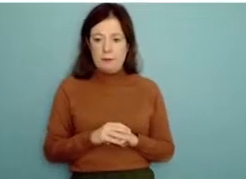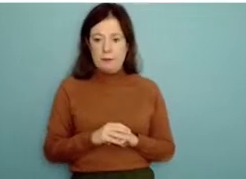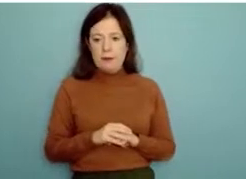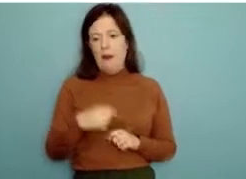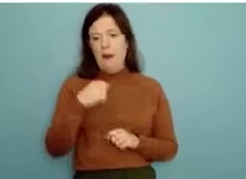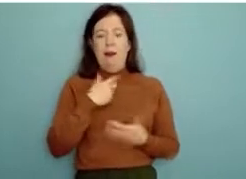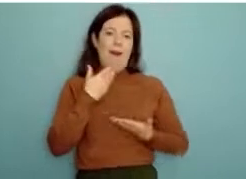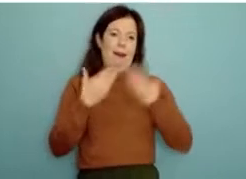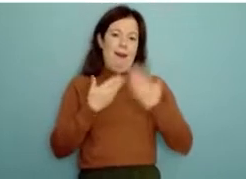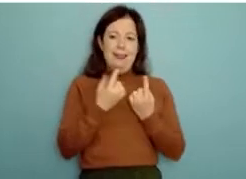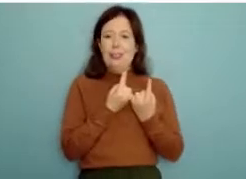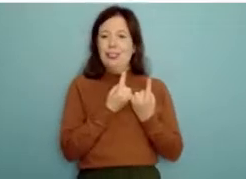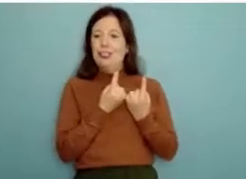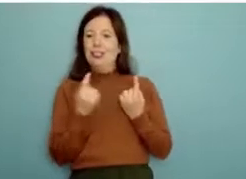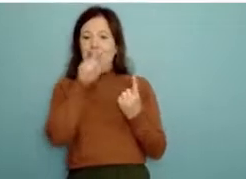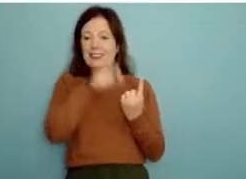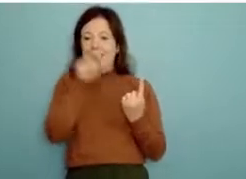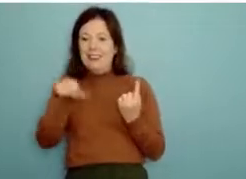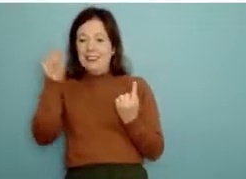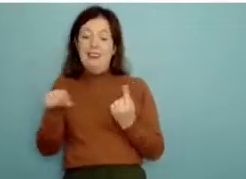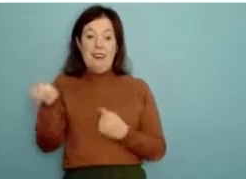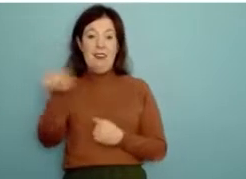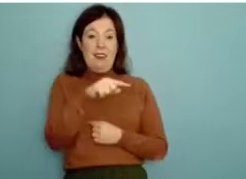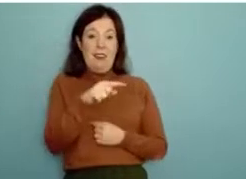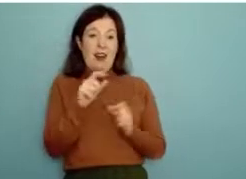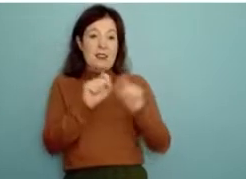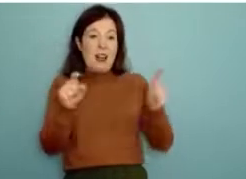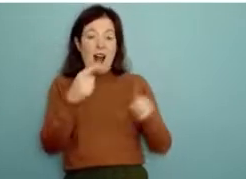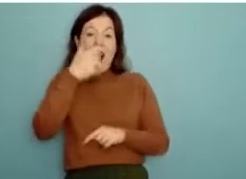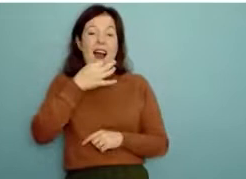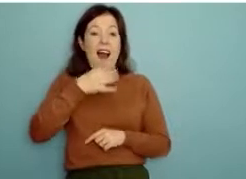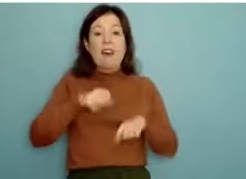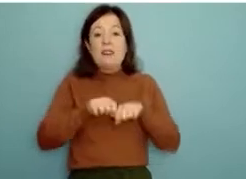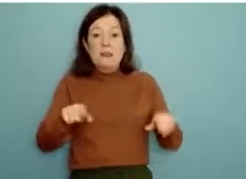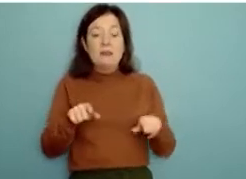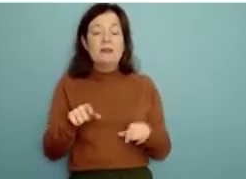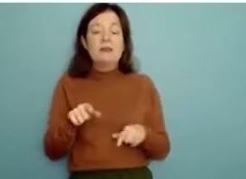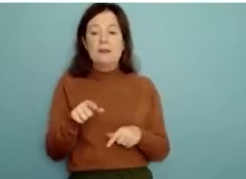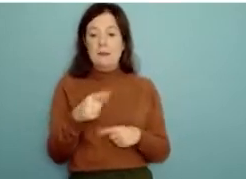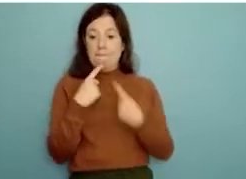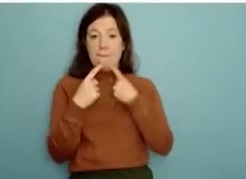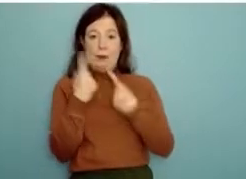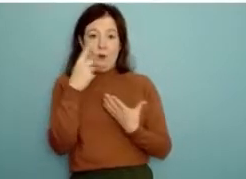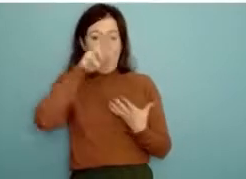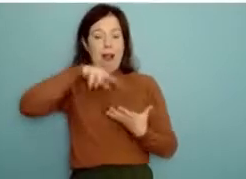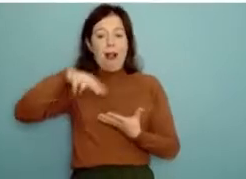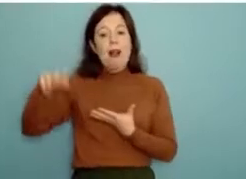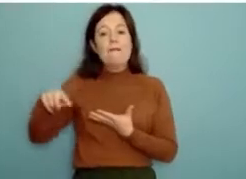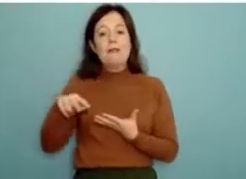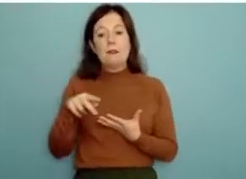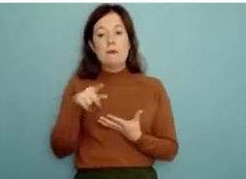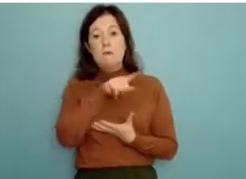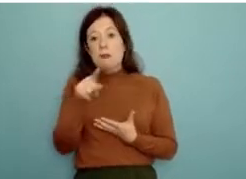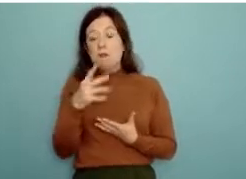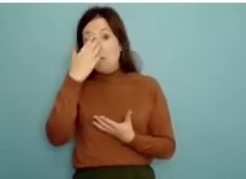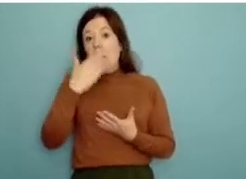sure you can either request a copy of the slides afterwards, but this is really important to think about those drivers. All of those